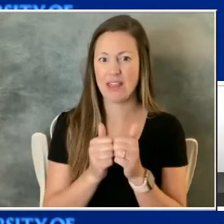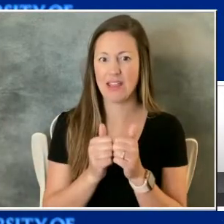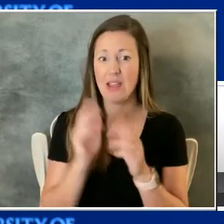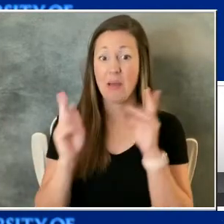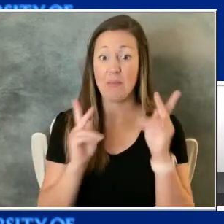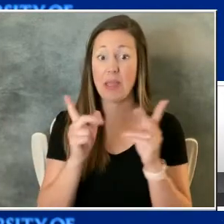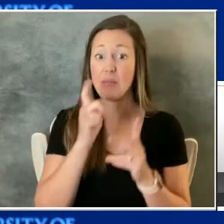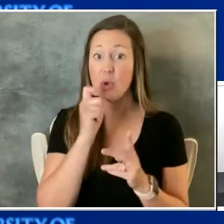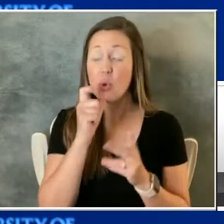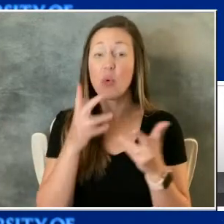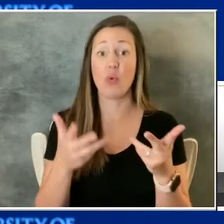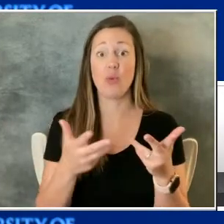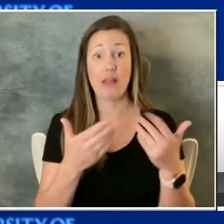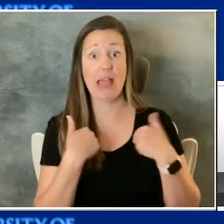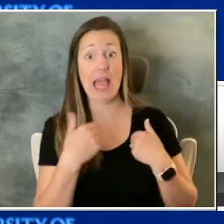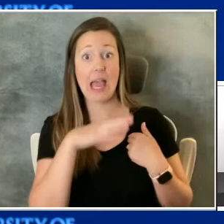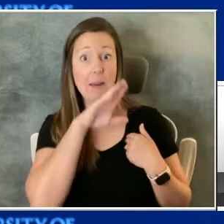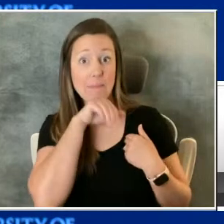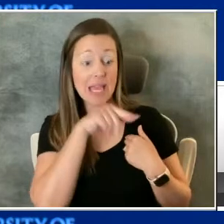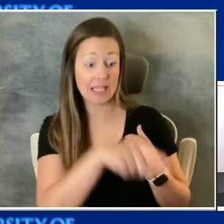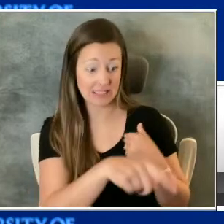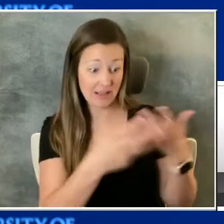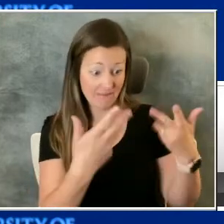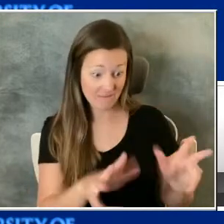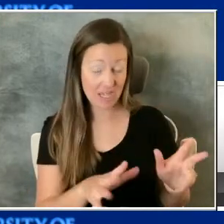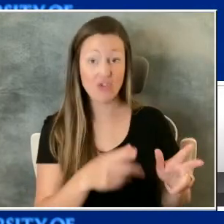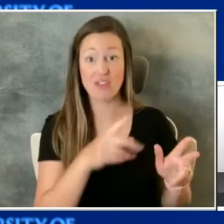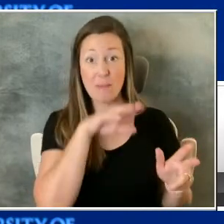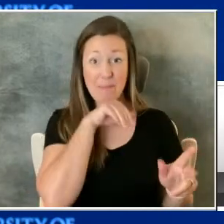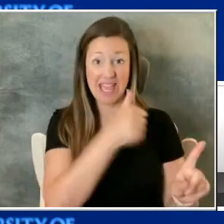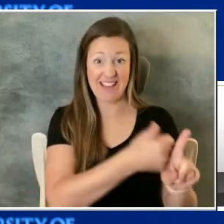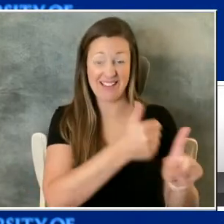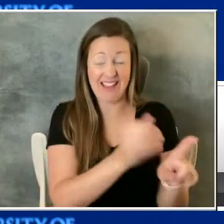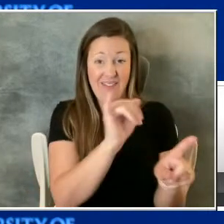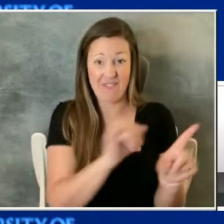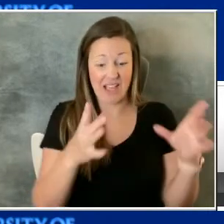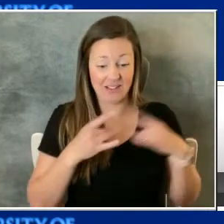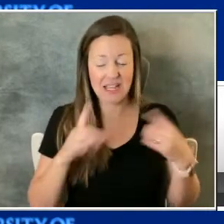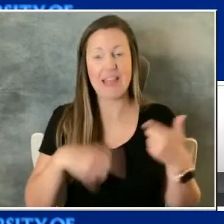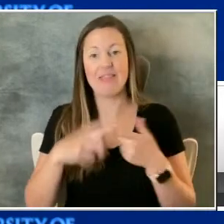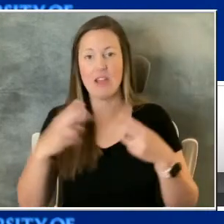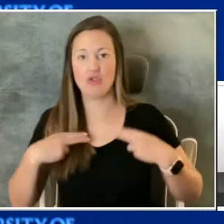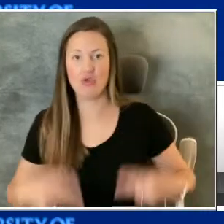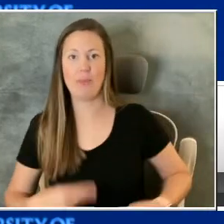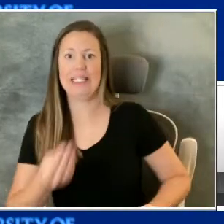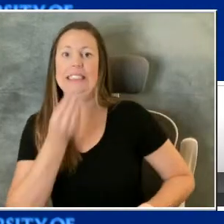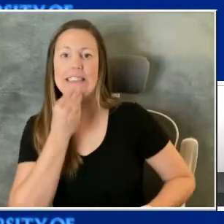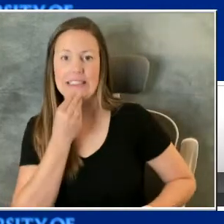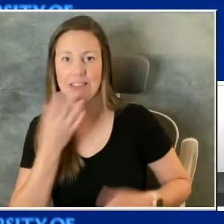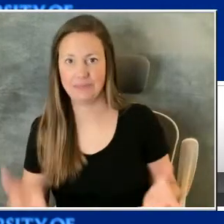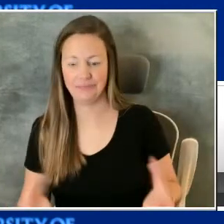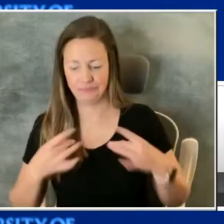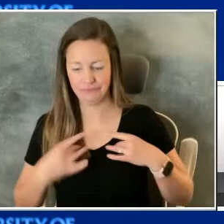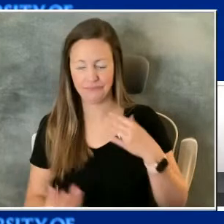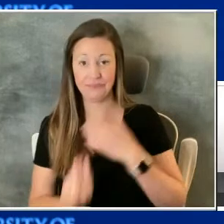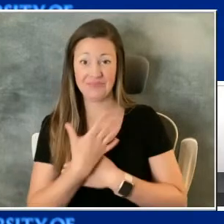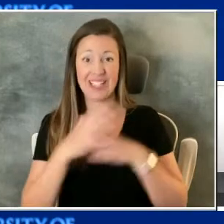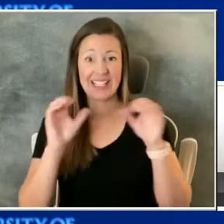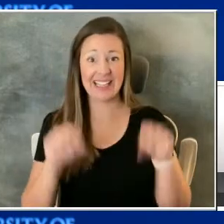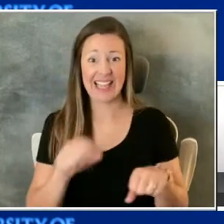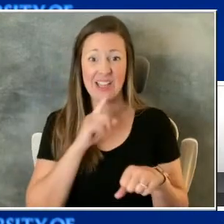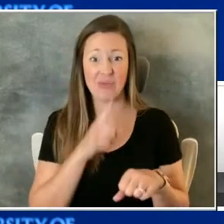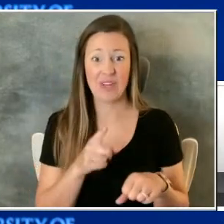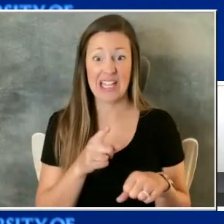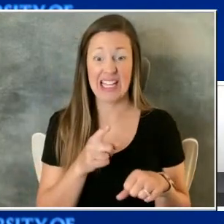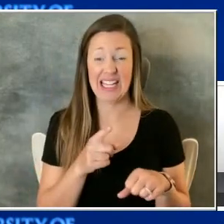it from their pigs. But this is just another virus that can have some devastating morbidity and mortality.